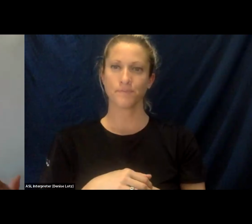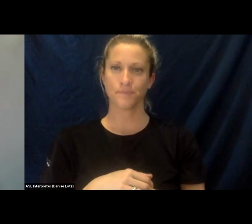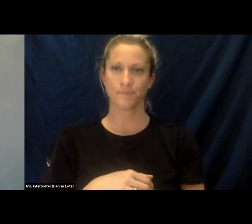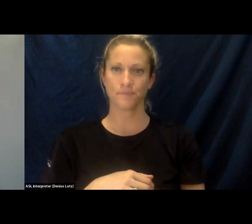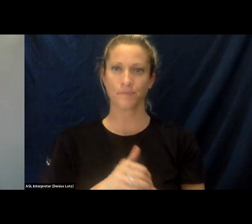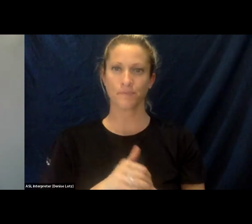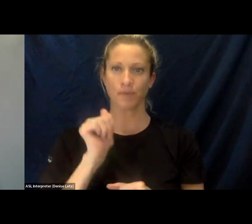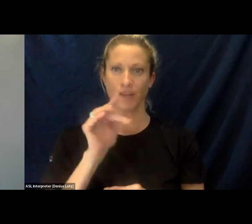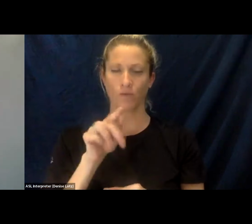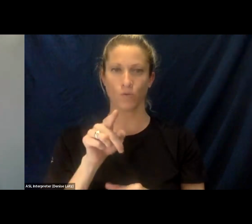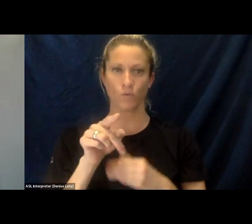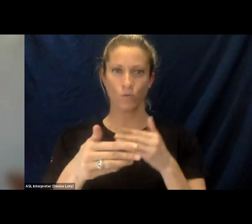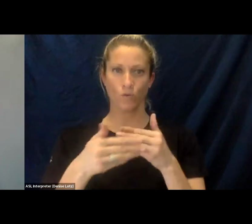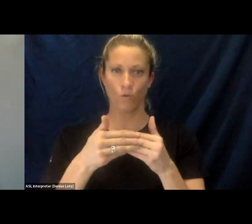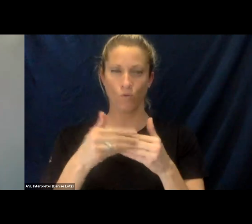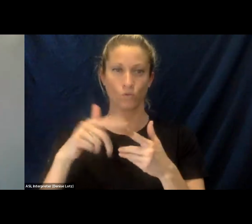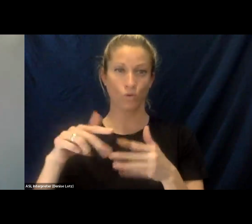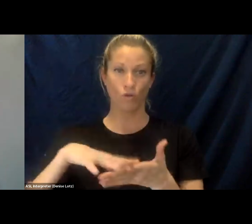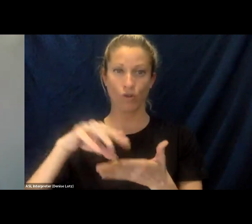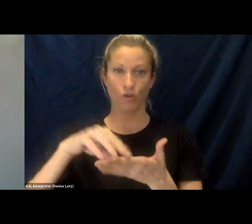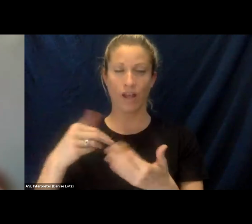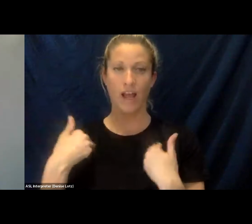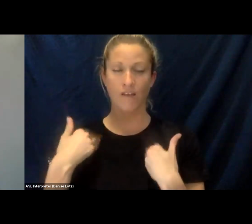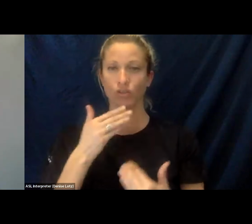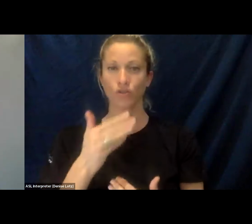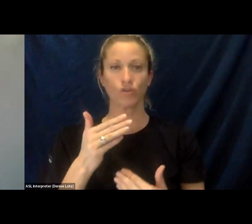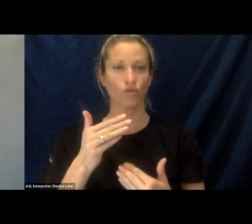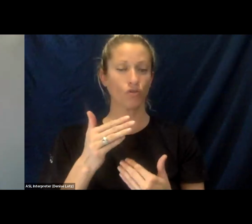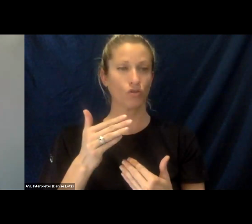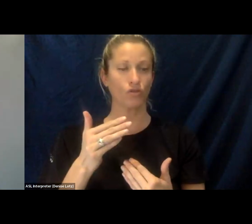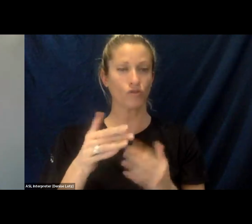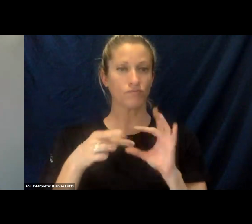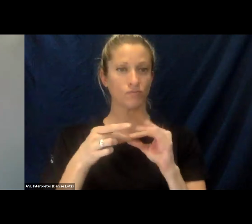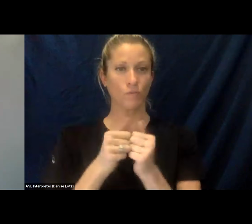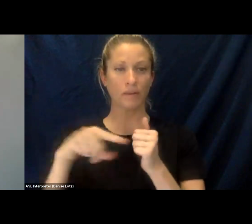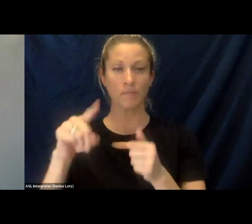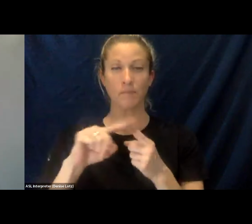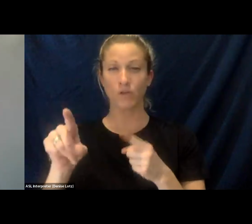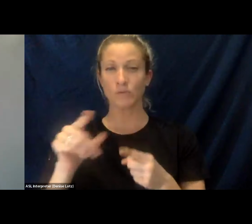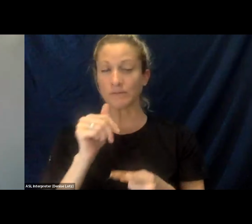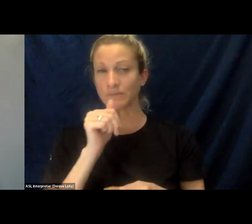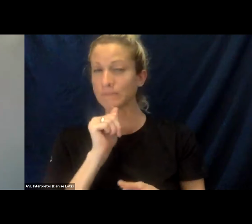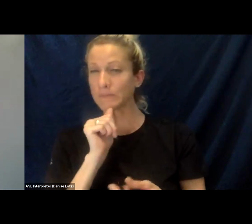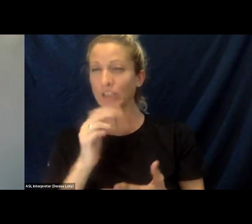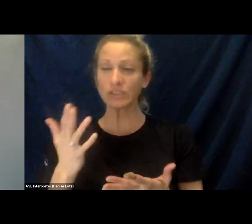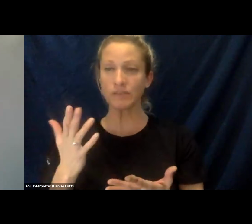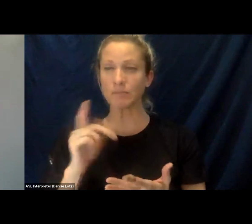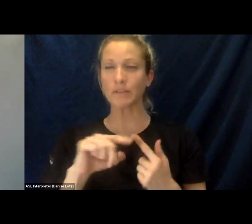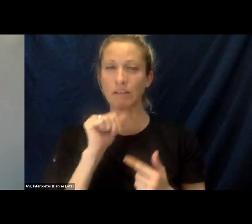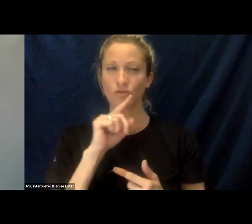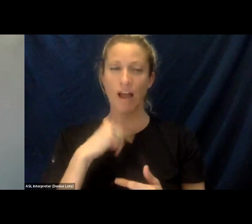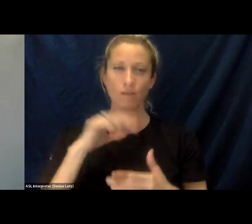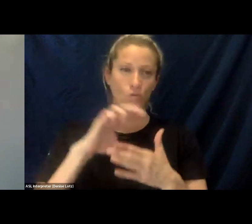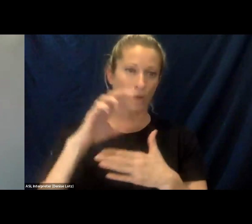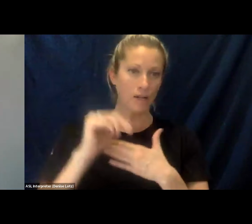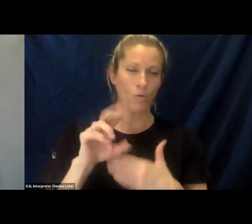if you're closest to the learner and you have a good rapport with them and you're patient, but you're not sure, like, well, I don't have curriculum